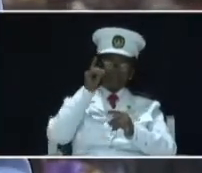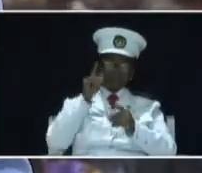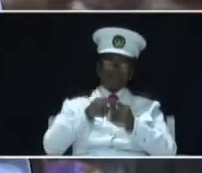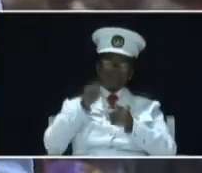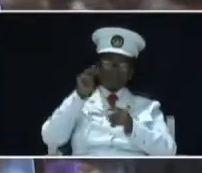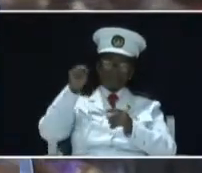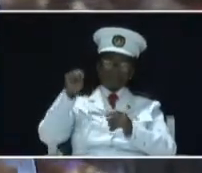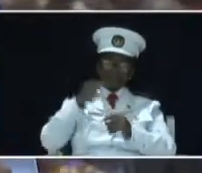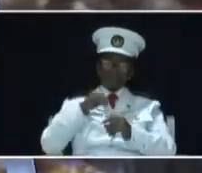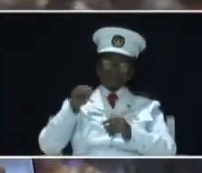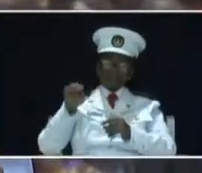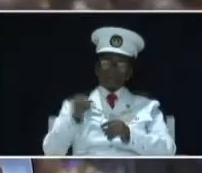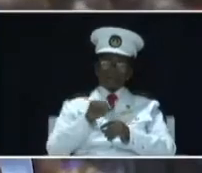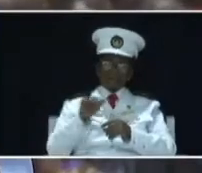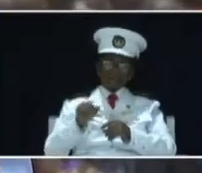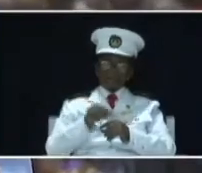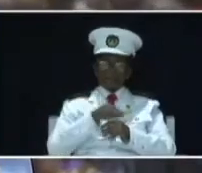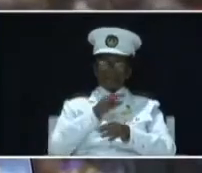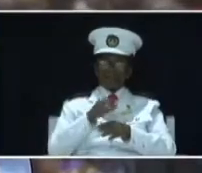wants done.